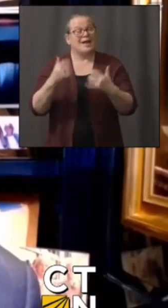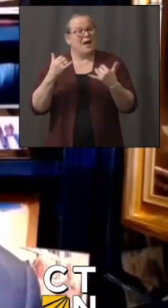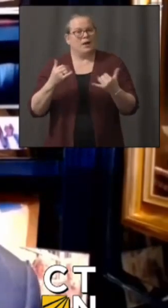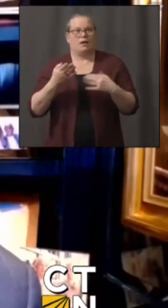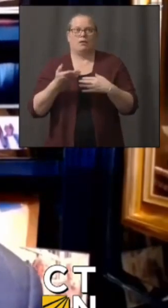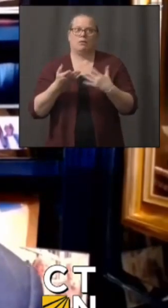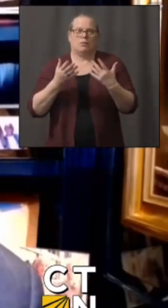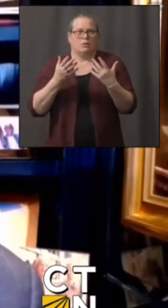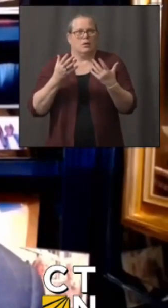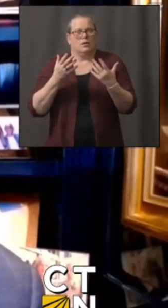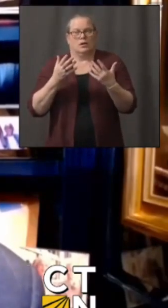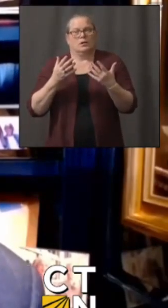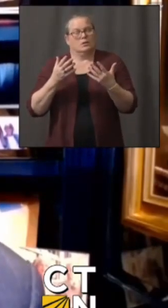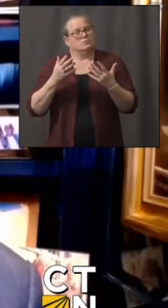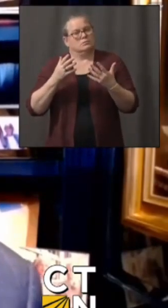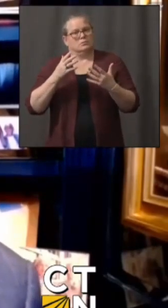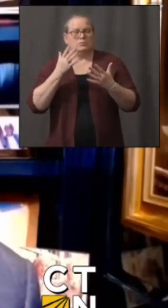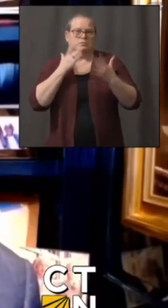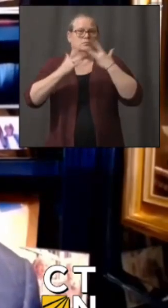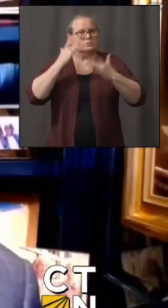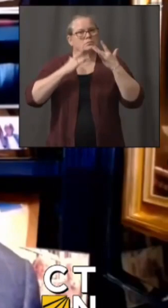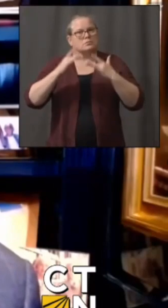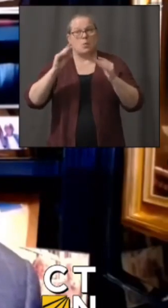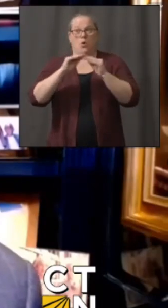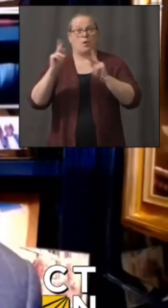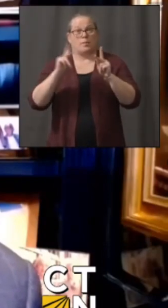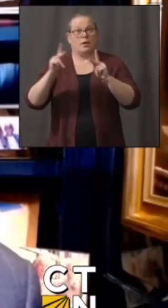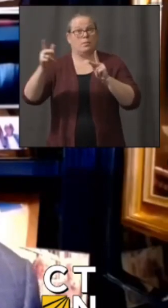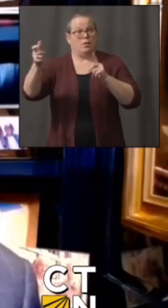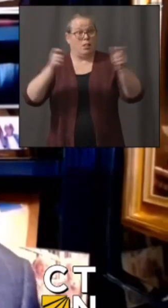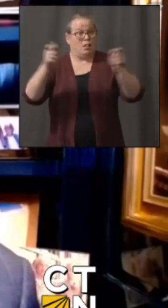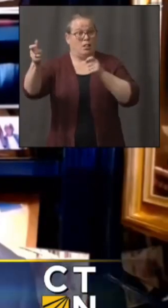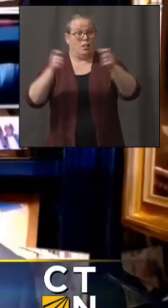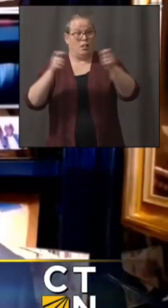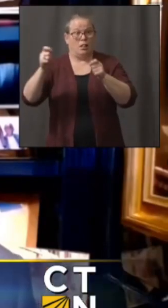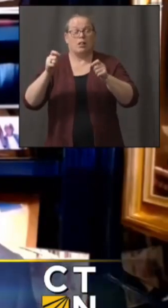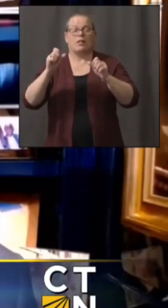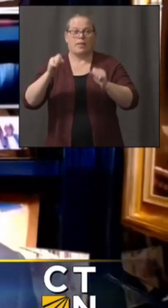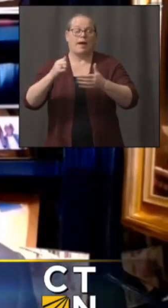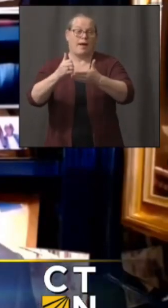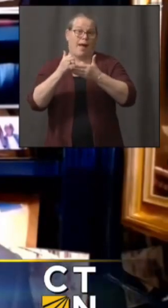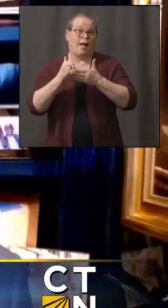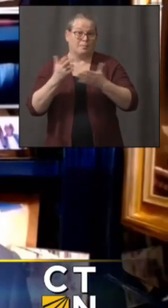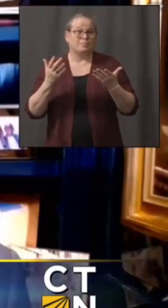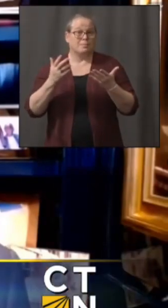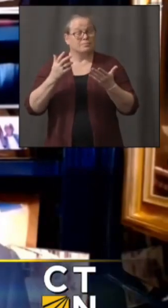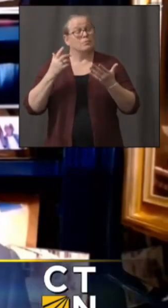it is for each and every one of you. And we could use your help. That's how we're going to win. Thanks, everybody.